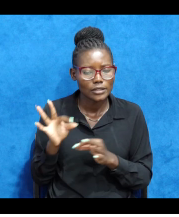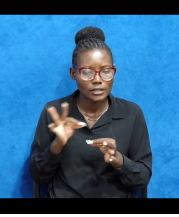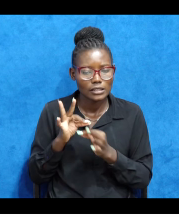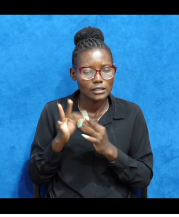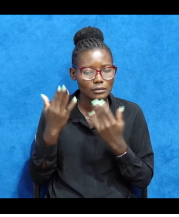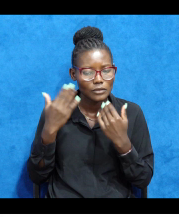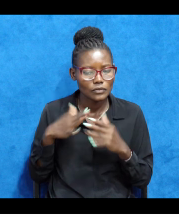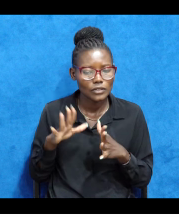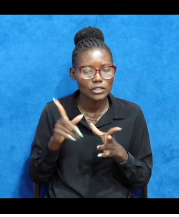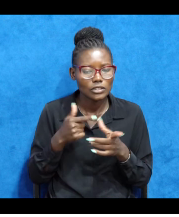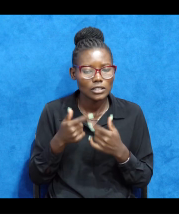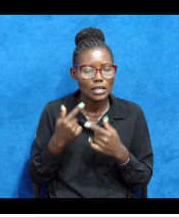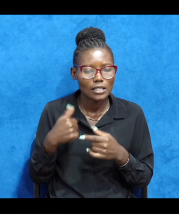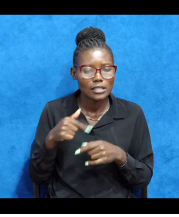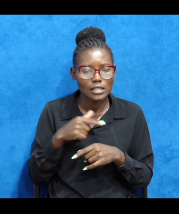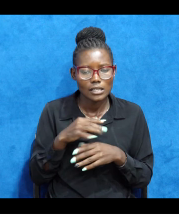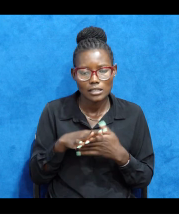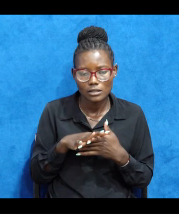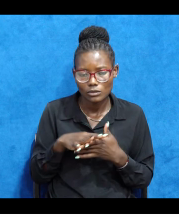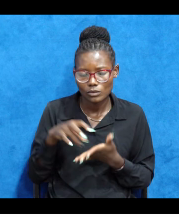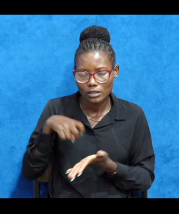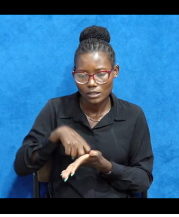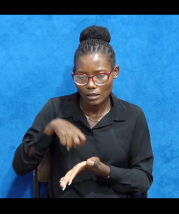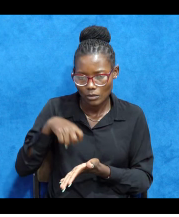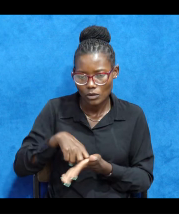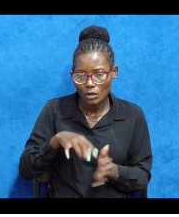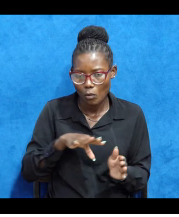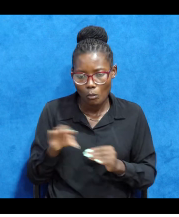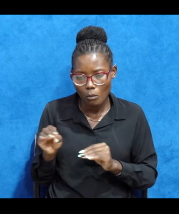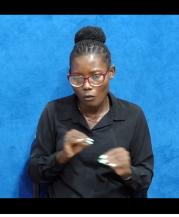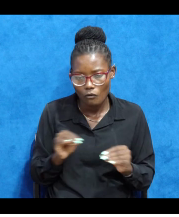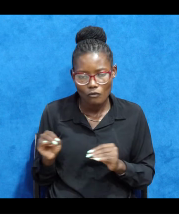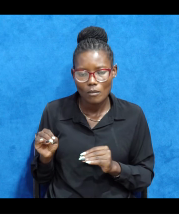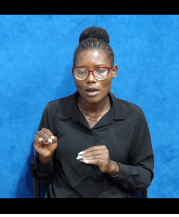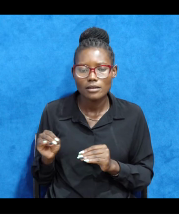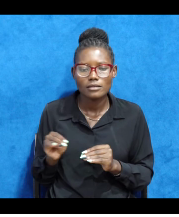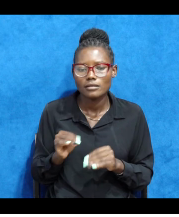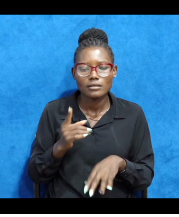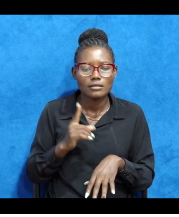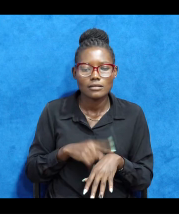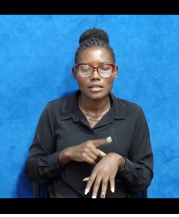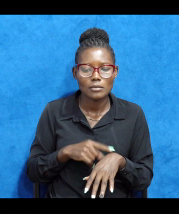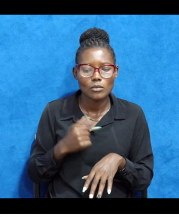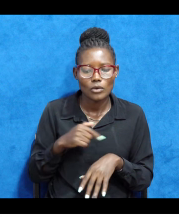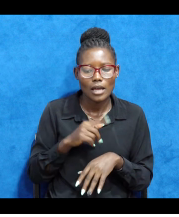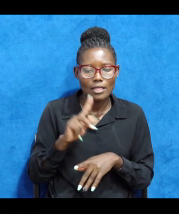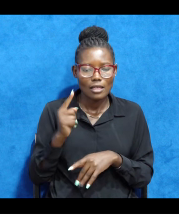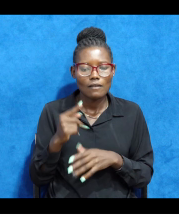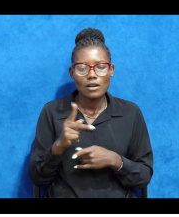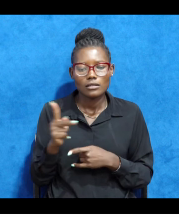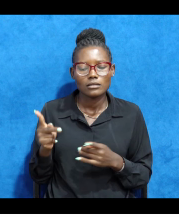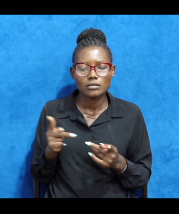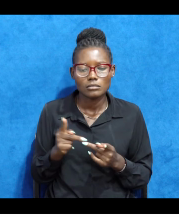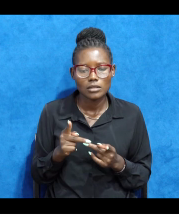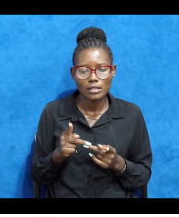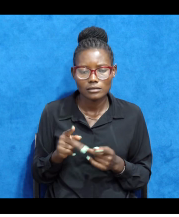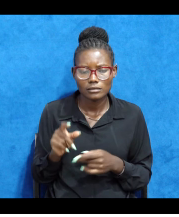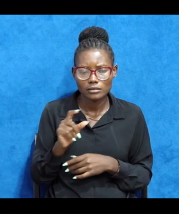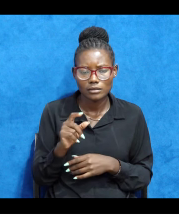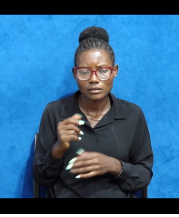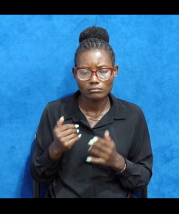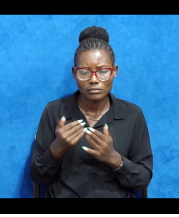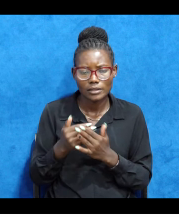which are going to be below the knee, we're going to see a moderate rate of force development. We're going to emphasize speed under the bar. We still have